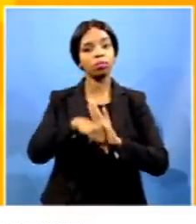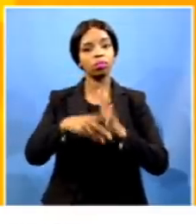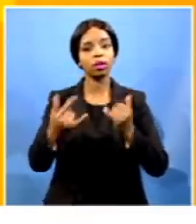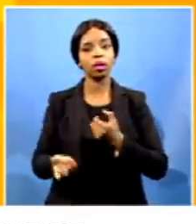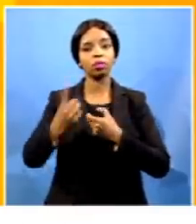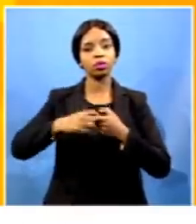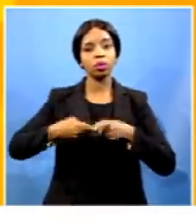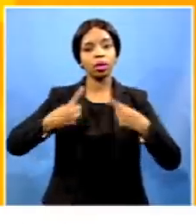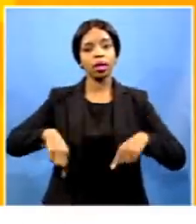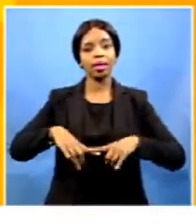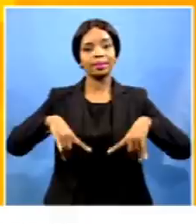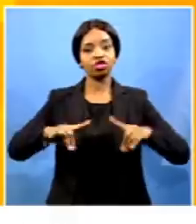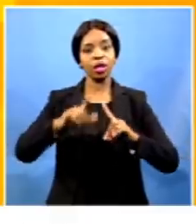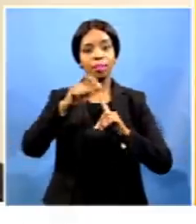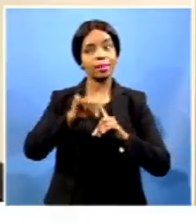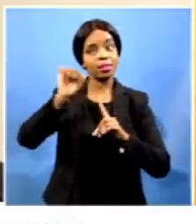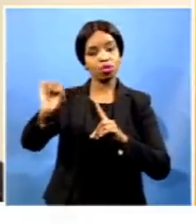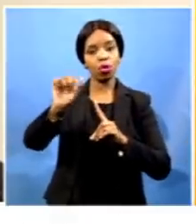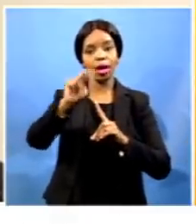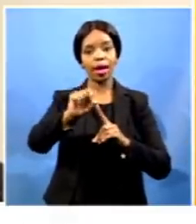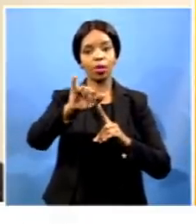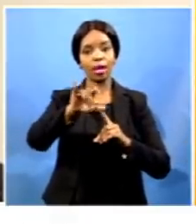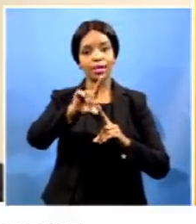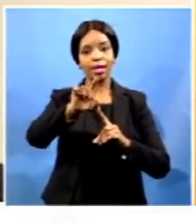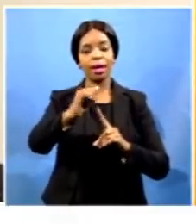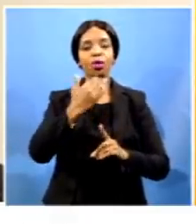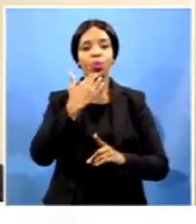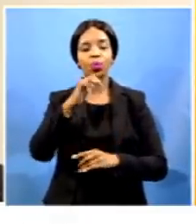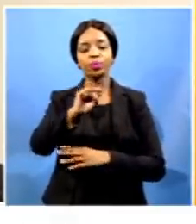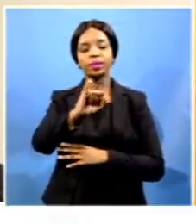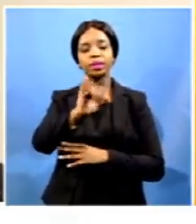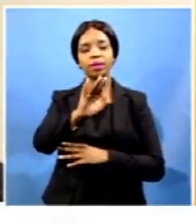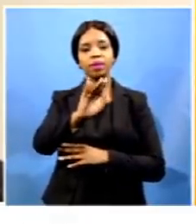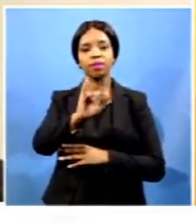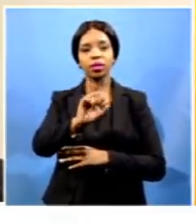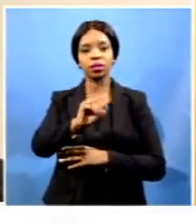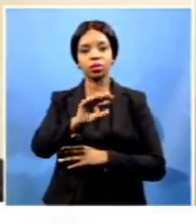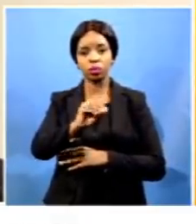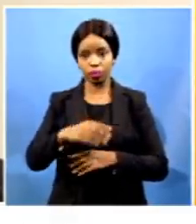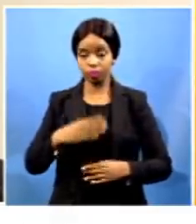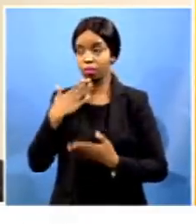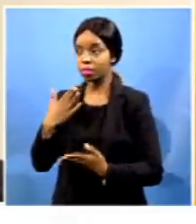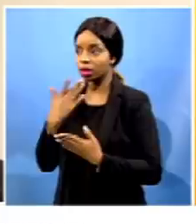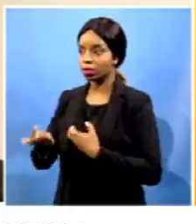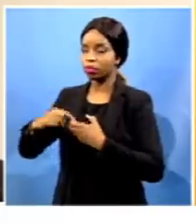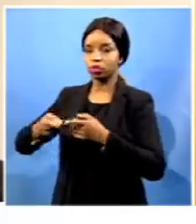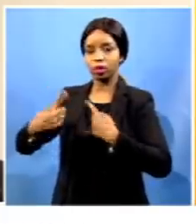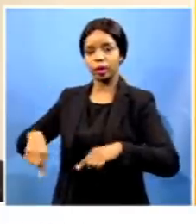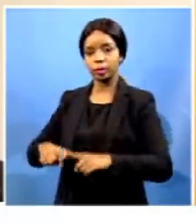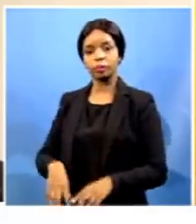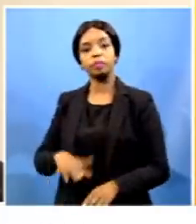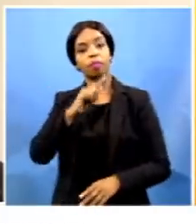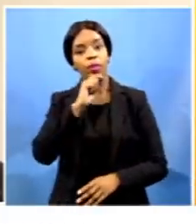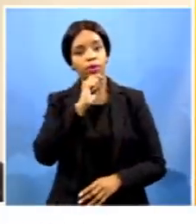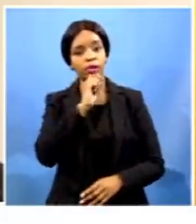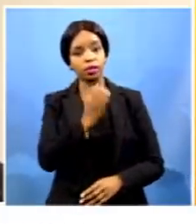the Executive Chairperson of the NYDA, Sifiso Mtsweni. Good to have you, Sifiso. Thanks for joining us. Good morning, Leanne,